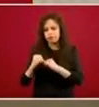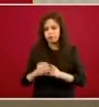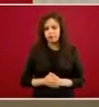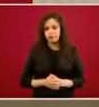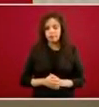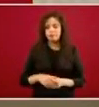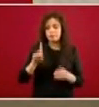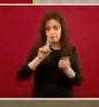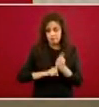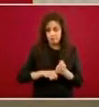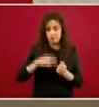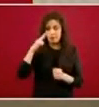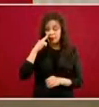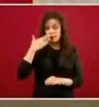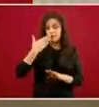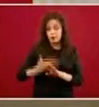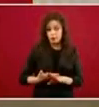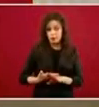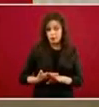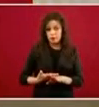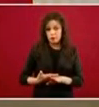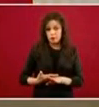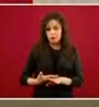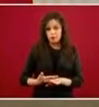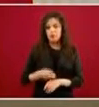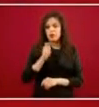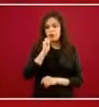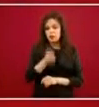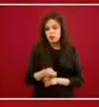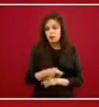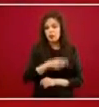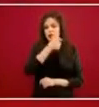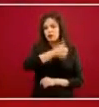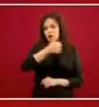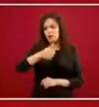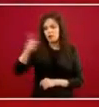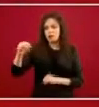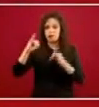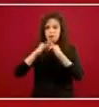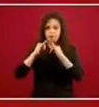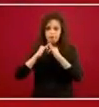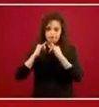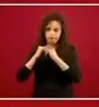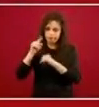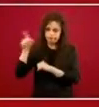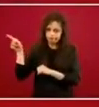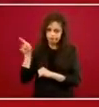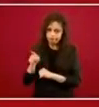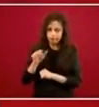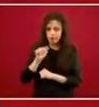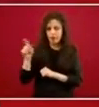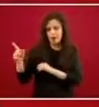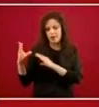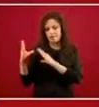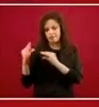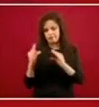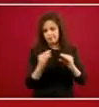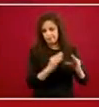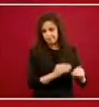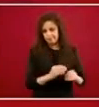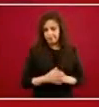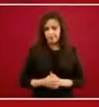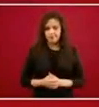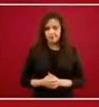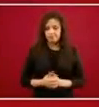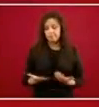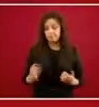They receive a scholarship by different institutions, but the responsibility is a